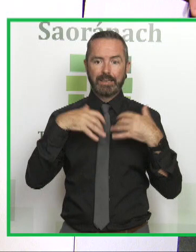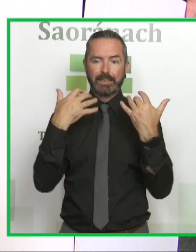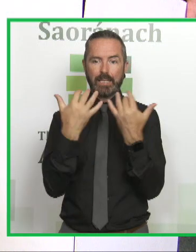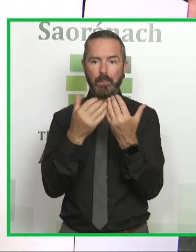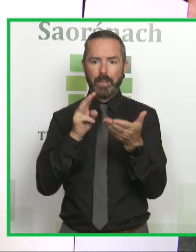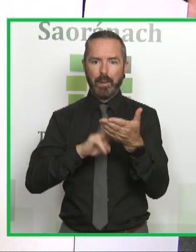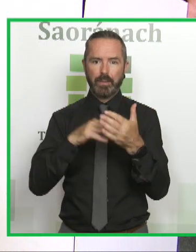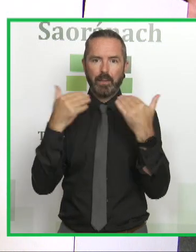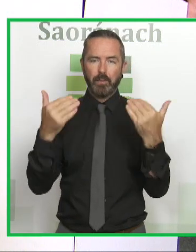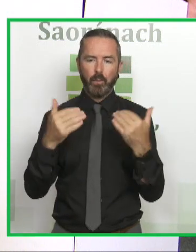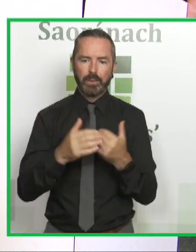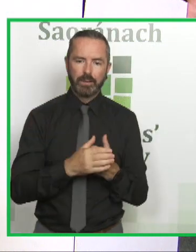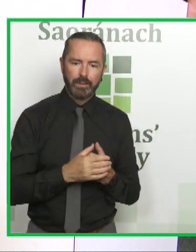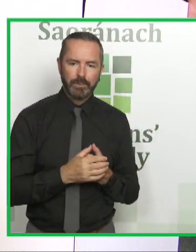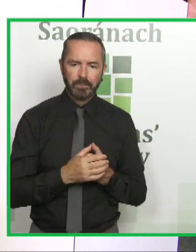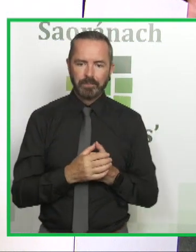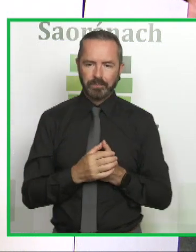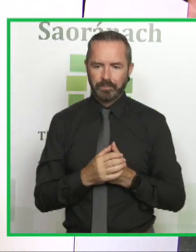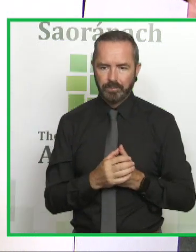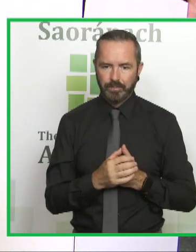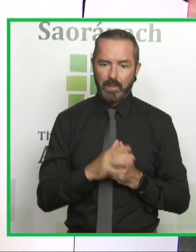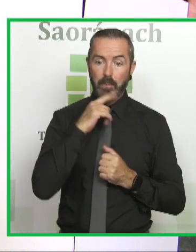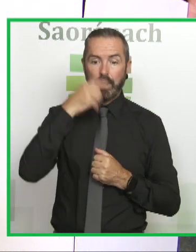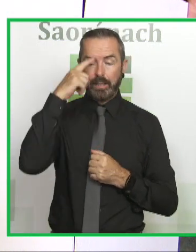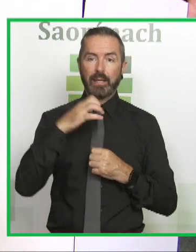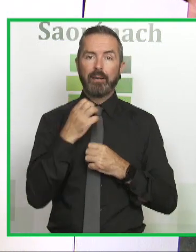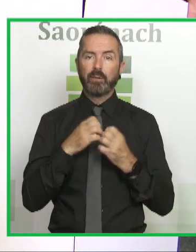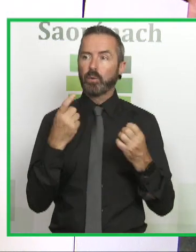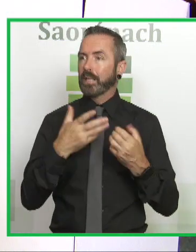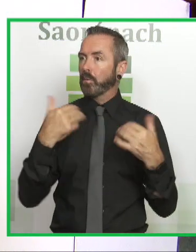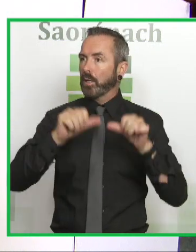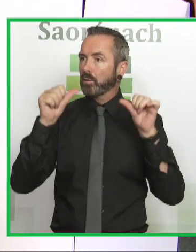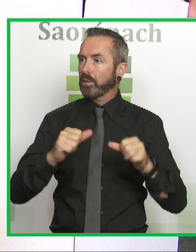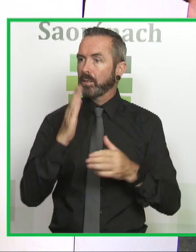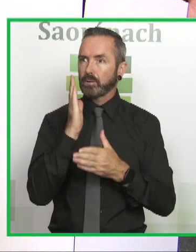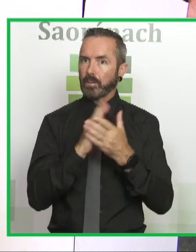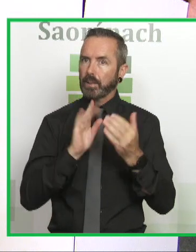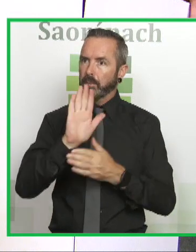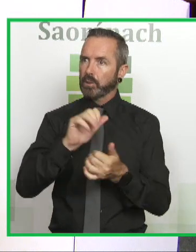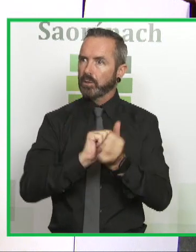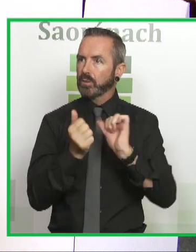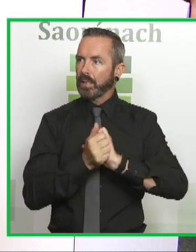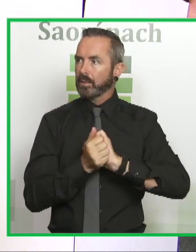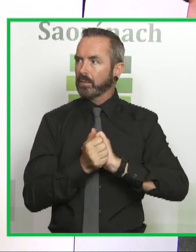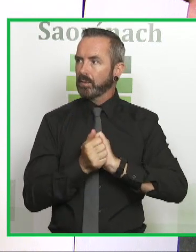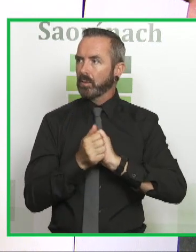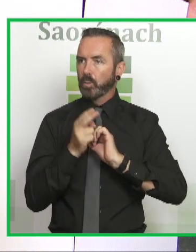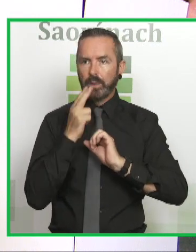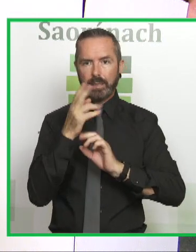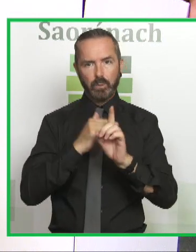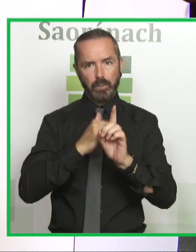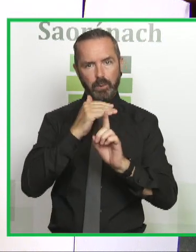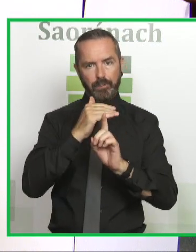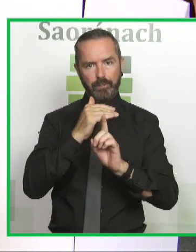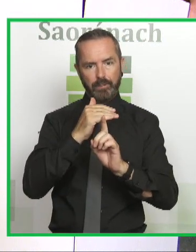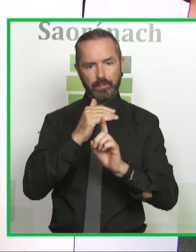point, and I'm not trying to judge where we go, but I think everybody would agree something has to change, something has to be made better.